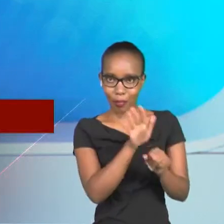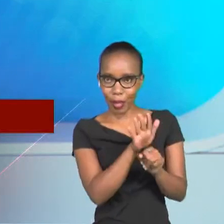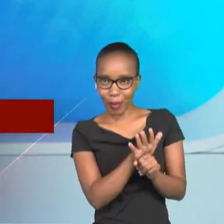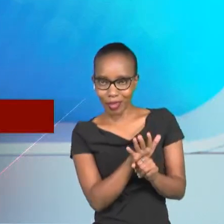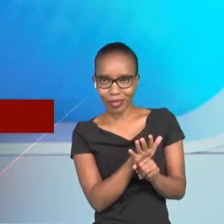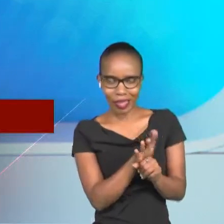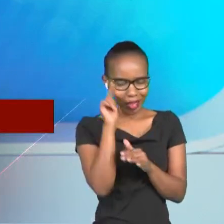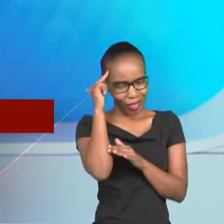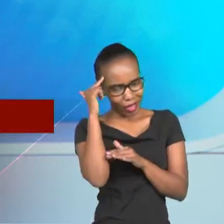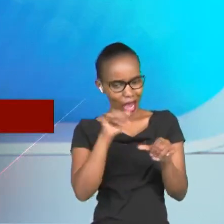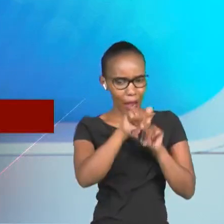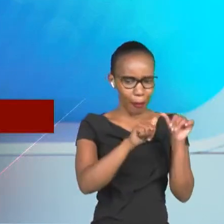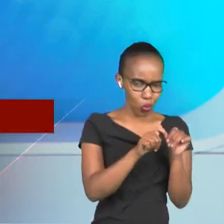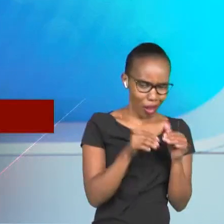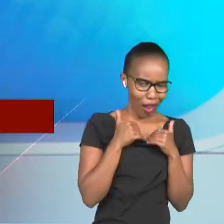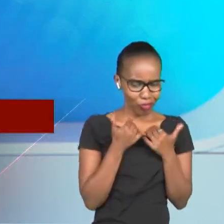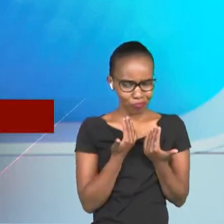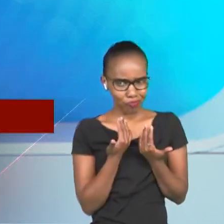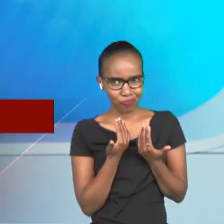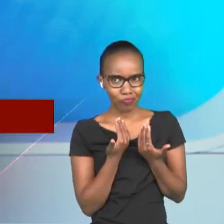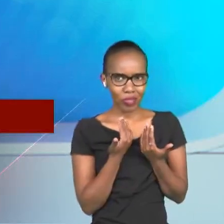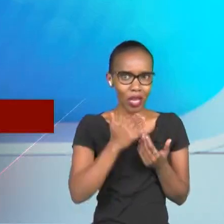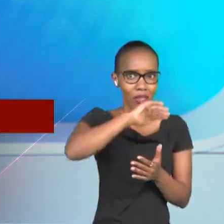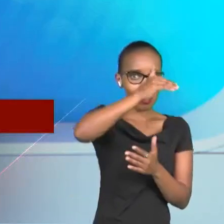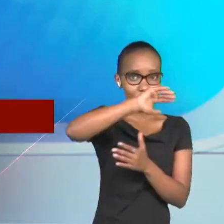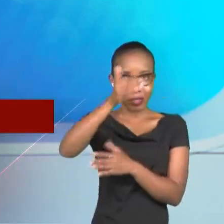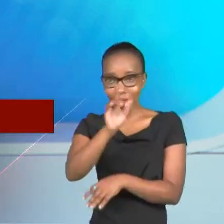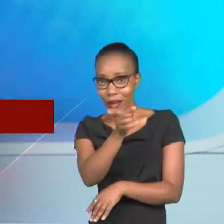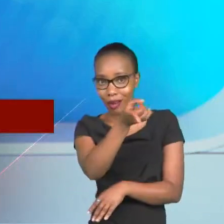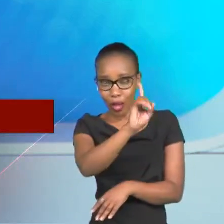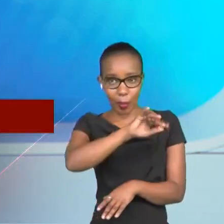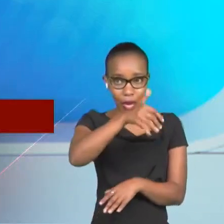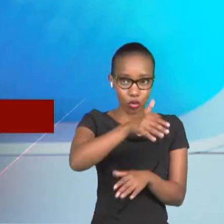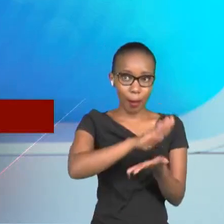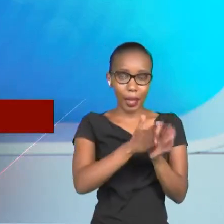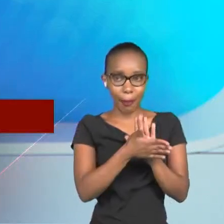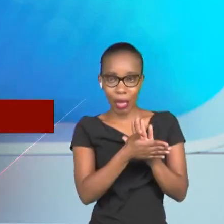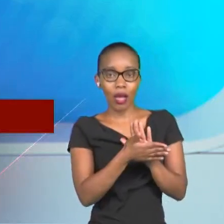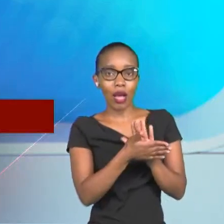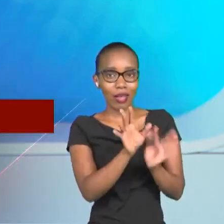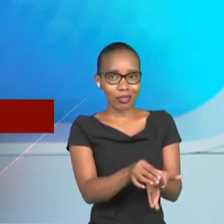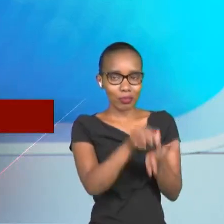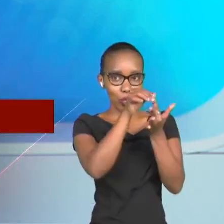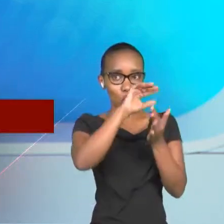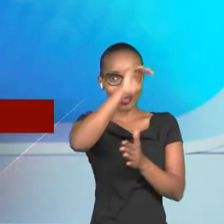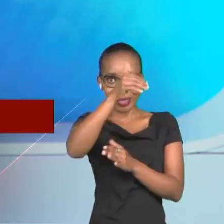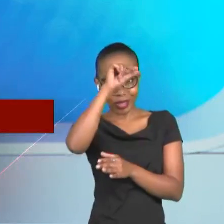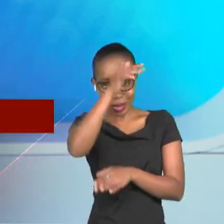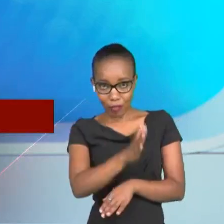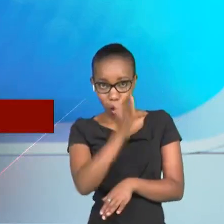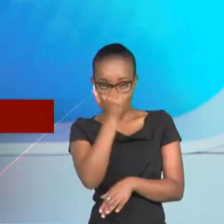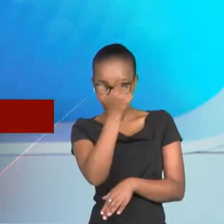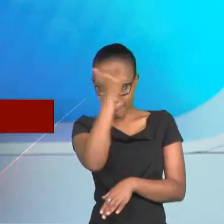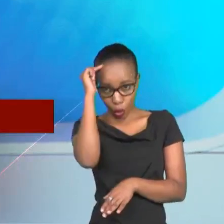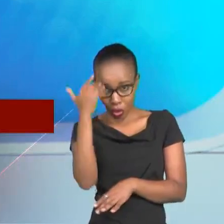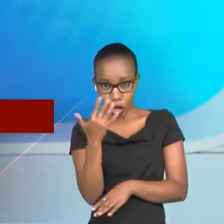having thoughts about whether we really want to have our major cities and Nairobi County, to be specific, and our governor, because we really